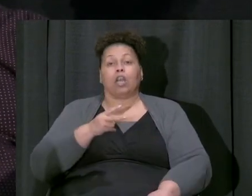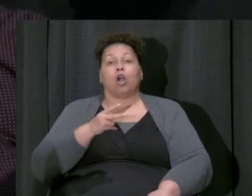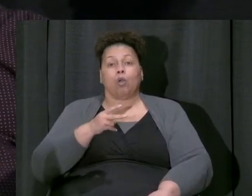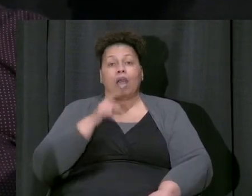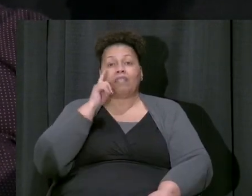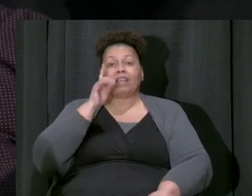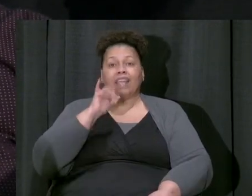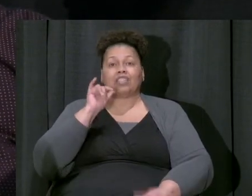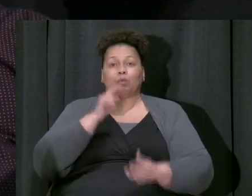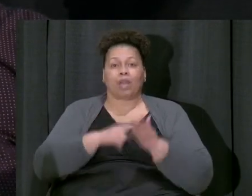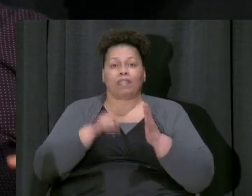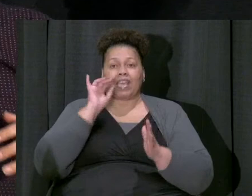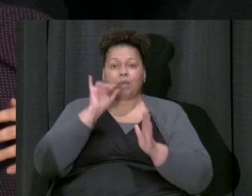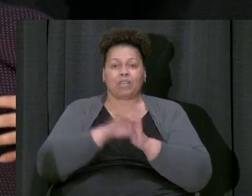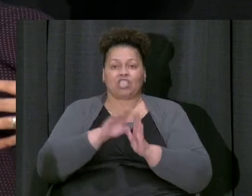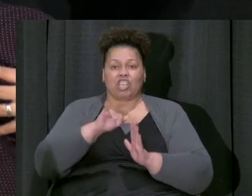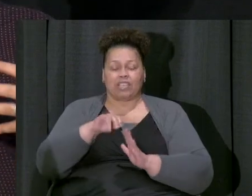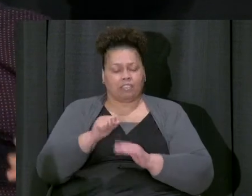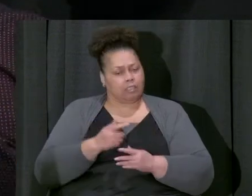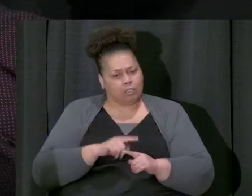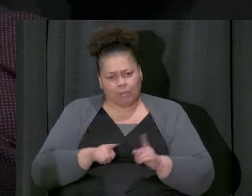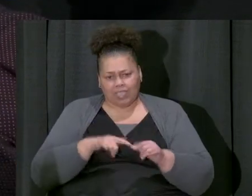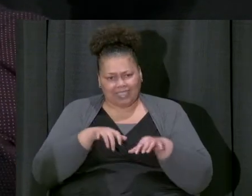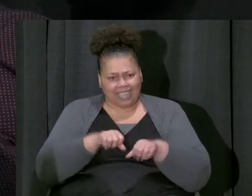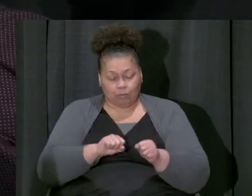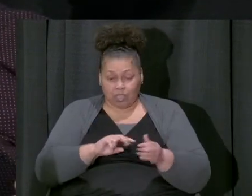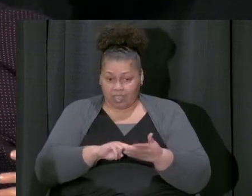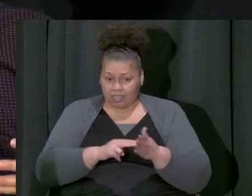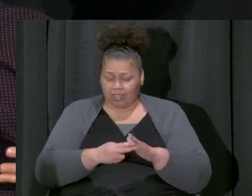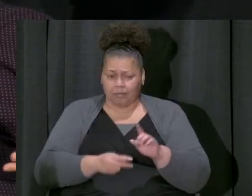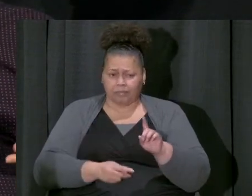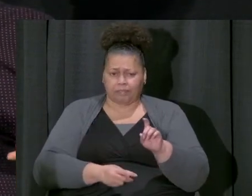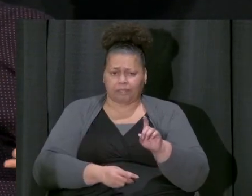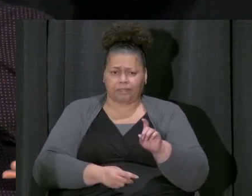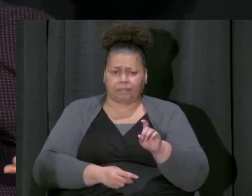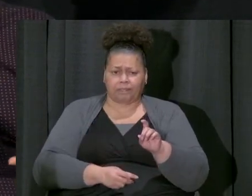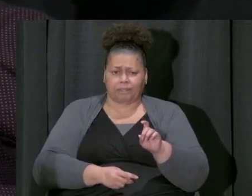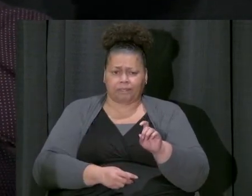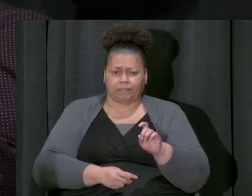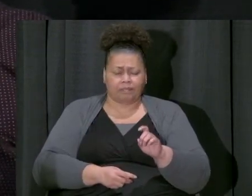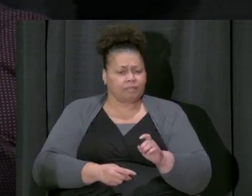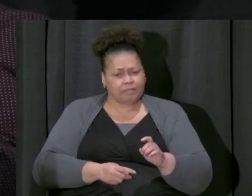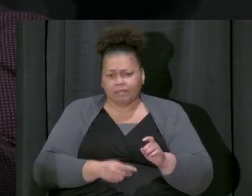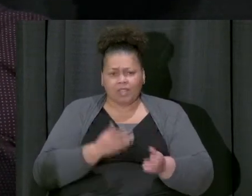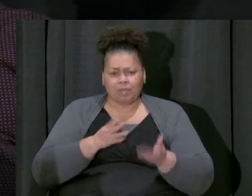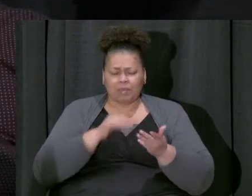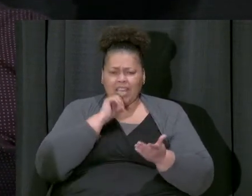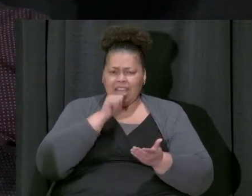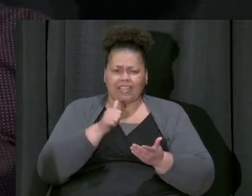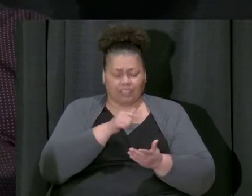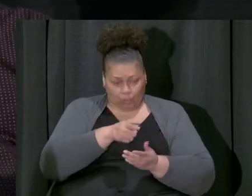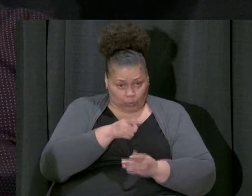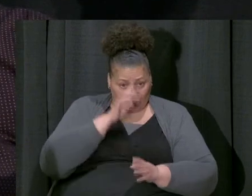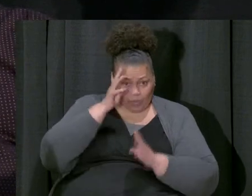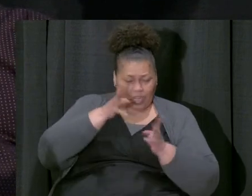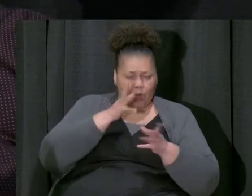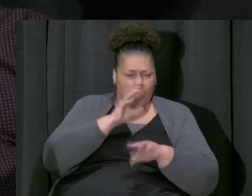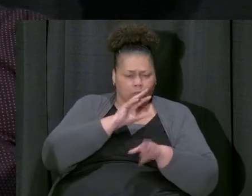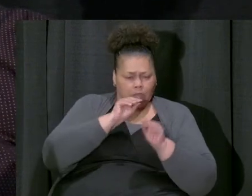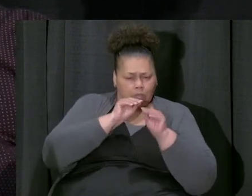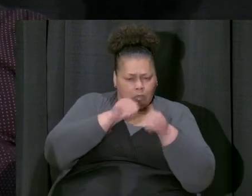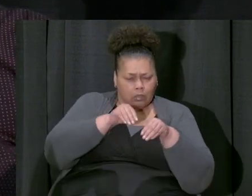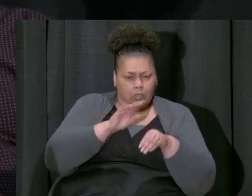this image is. But that doesn't capture the intent of what you may have wanted to put in as a creator. And so I think it's important to